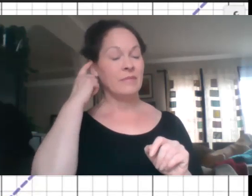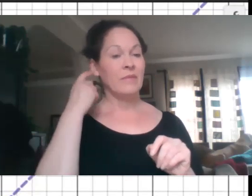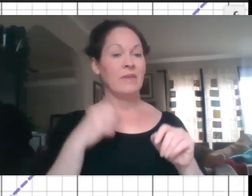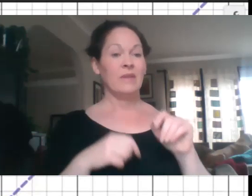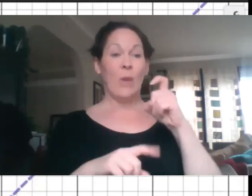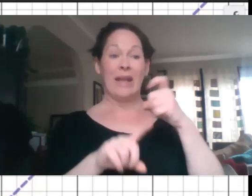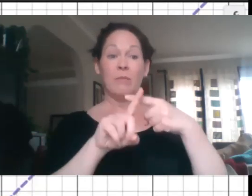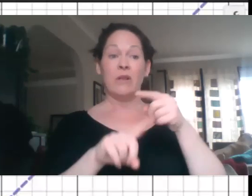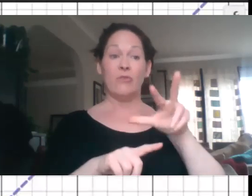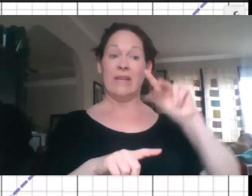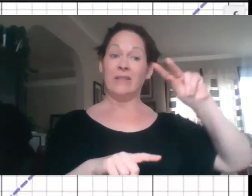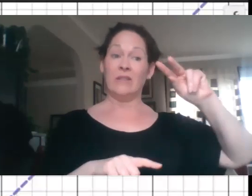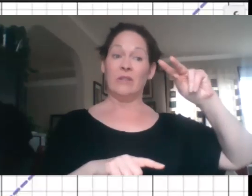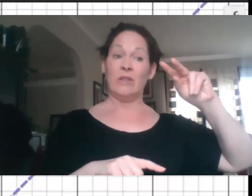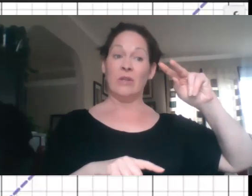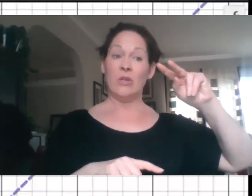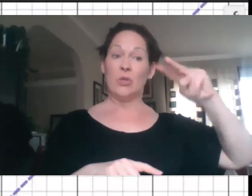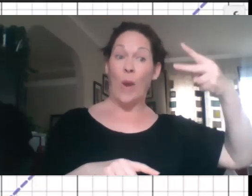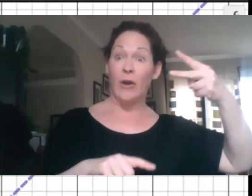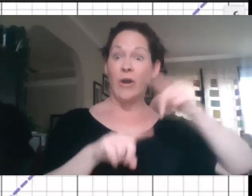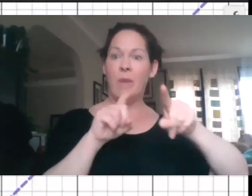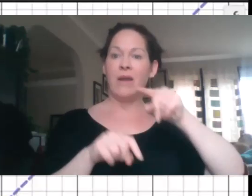3, then I'm taking the cube root.